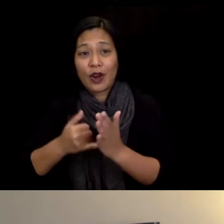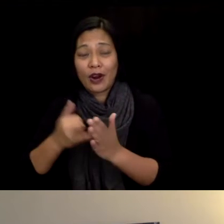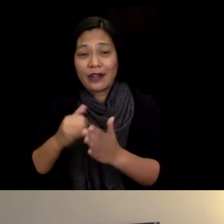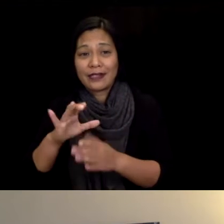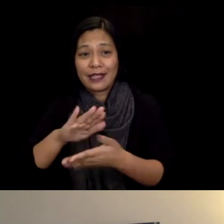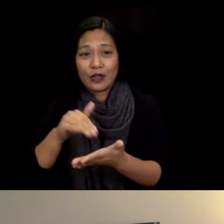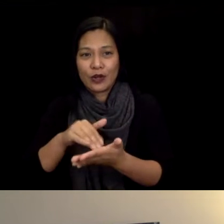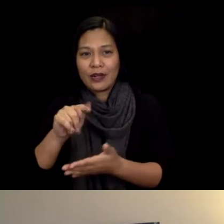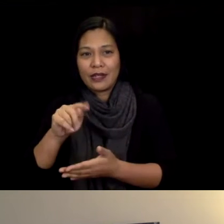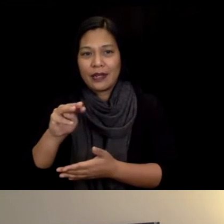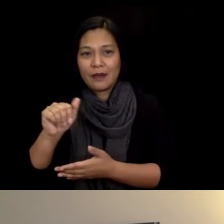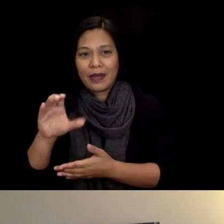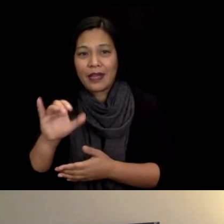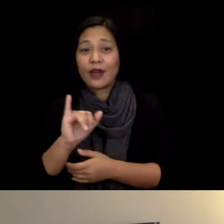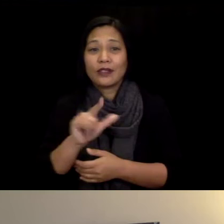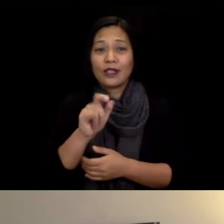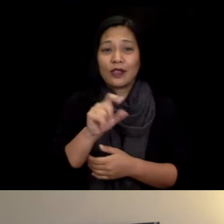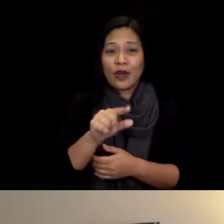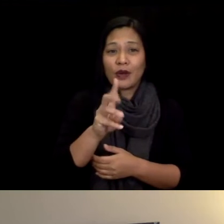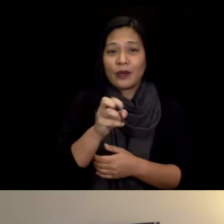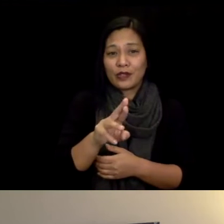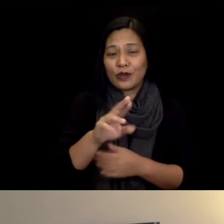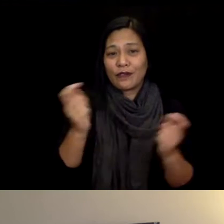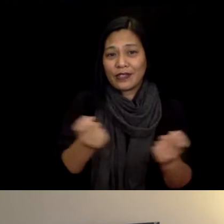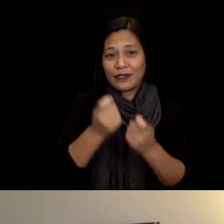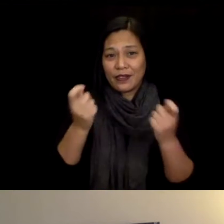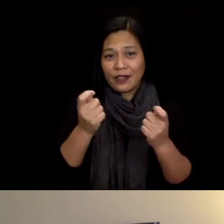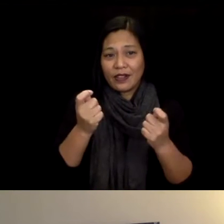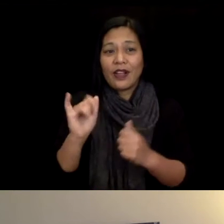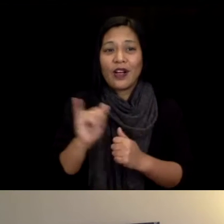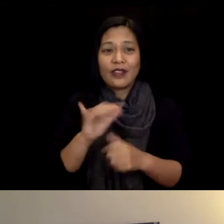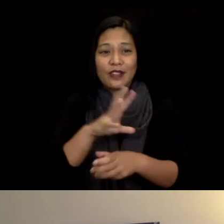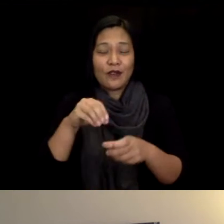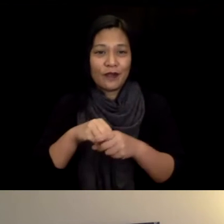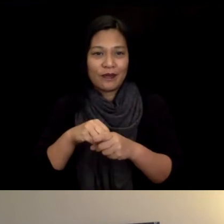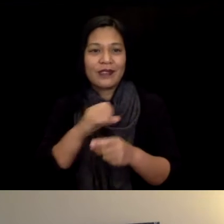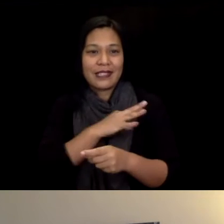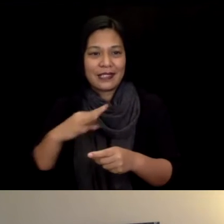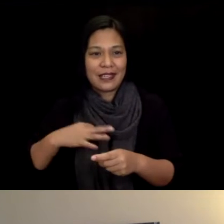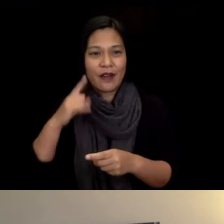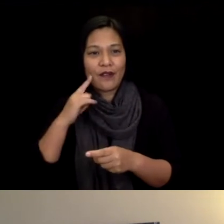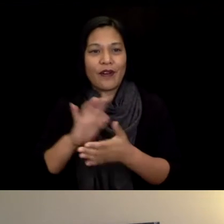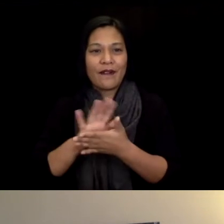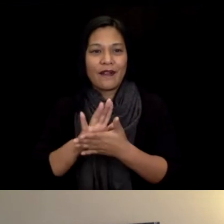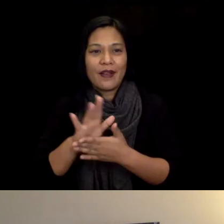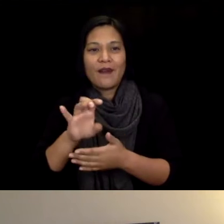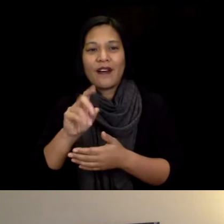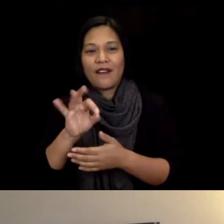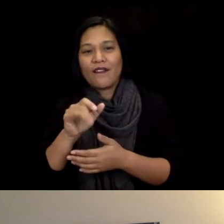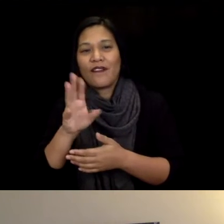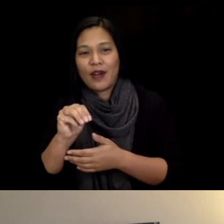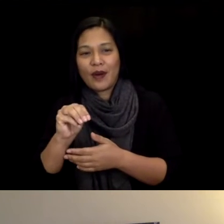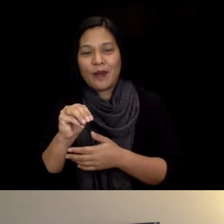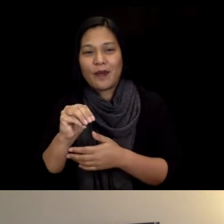Winter Festival. On staff of annual Film Farm Residency and program films